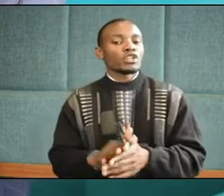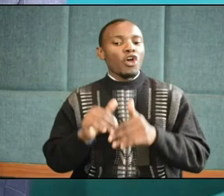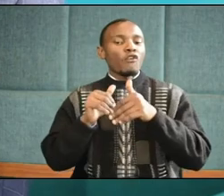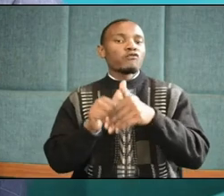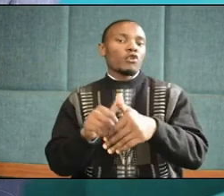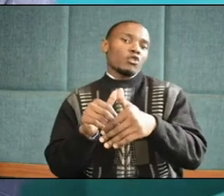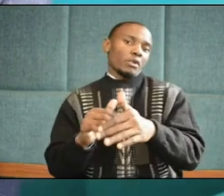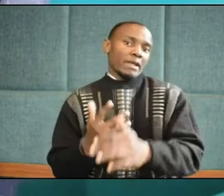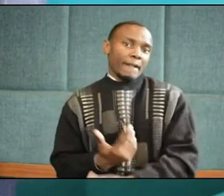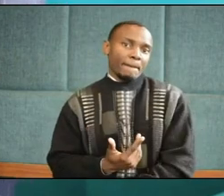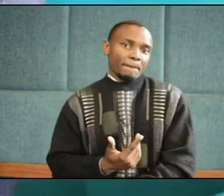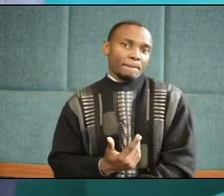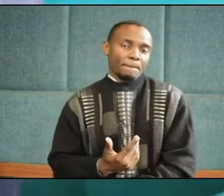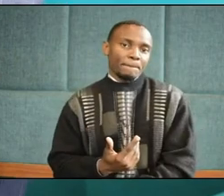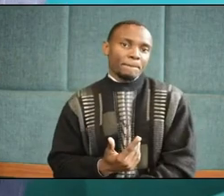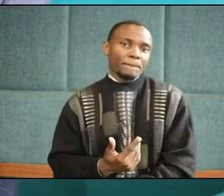following.